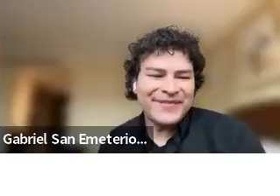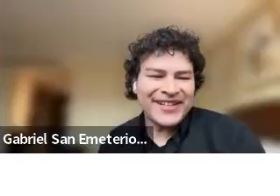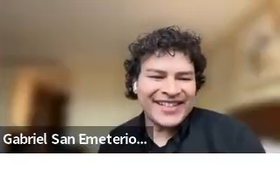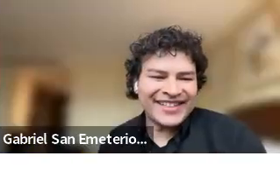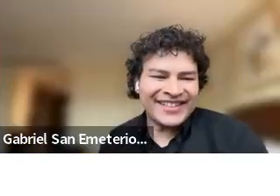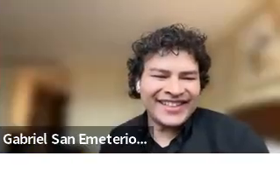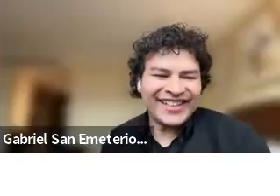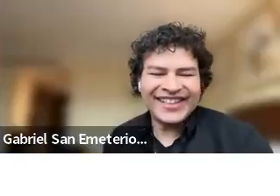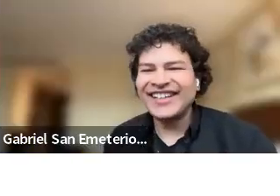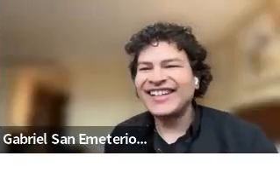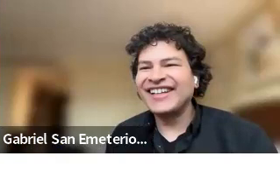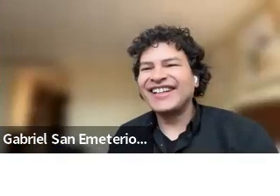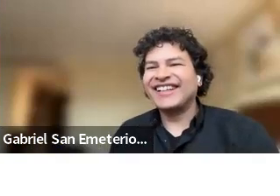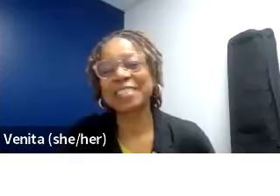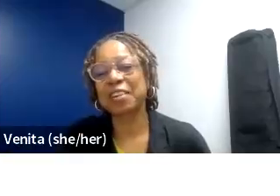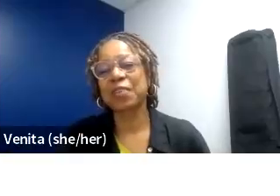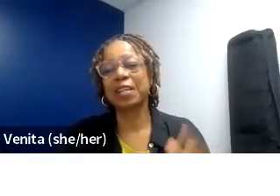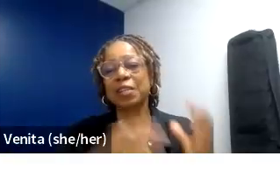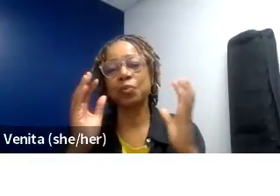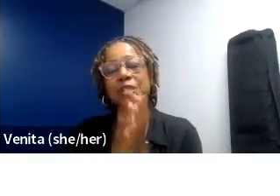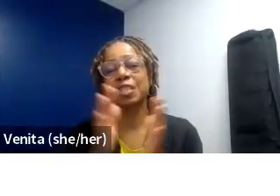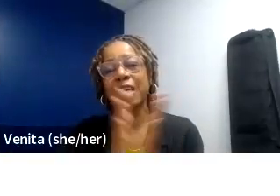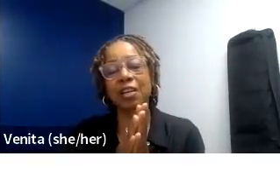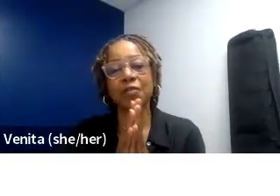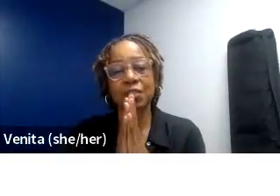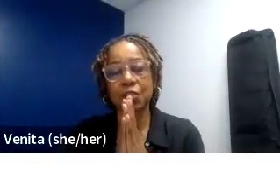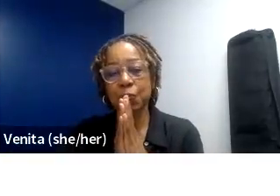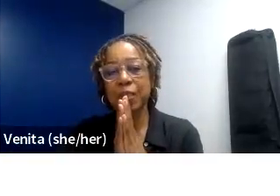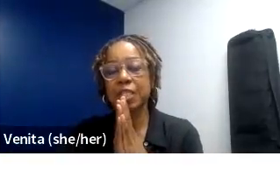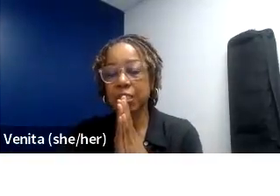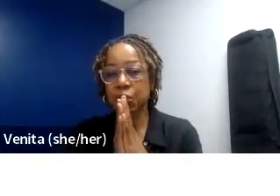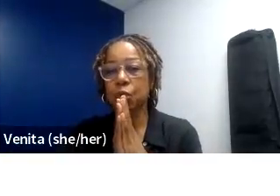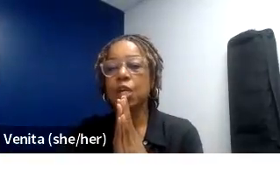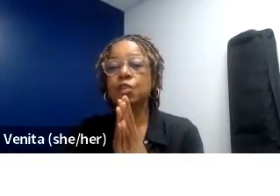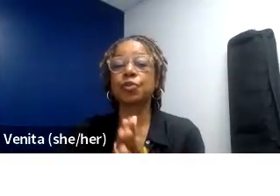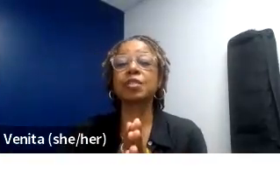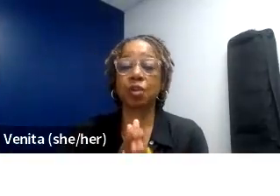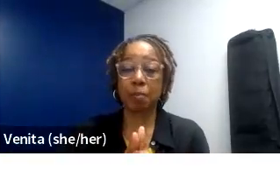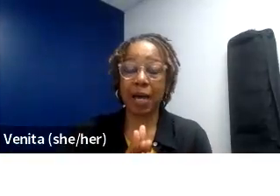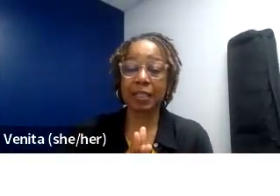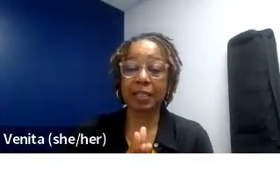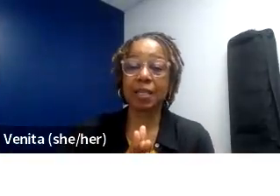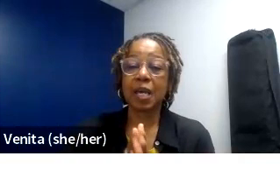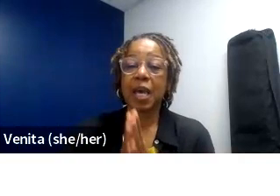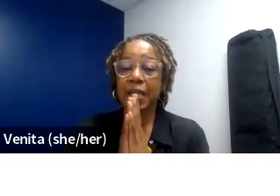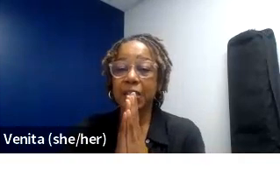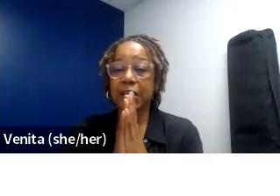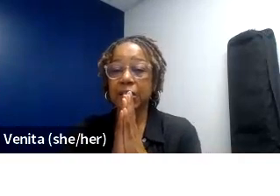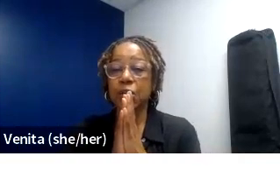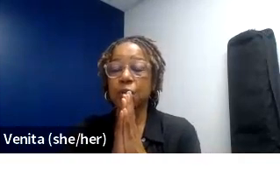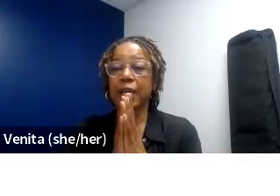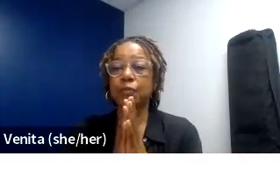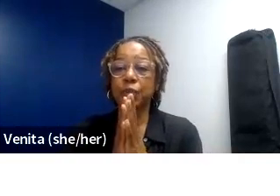stop, rest, and pace. Face and stuff, and really take care of ourselves, be intentional, trust our bodies,